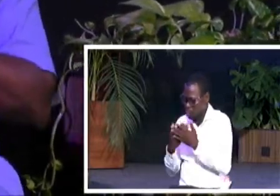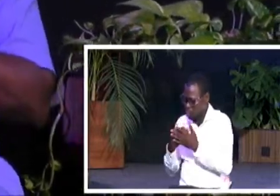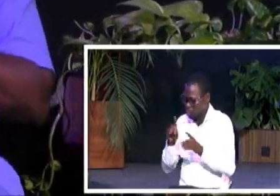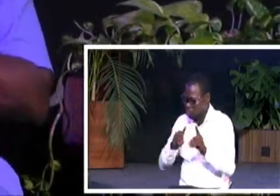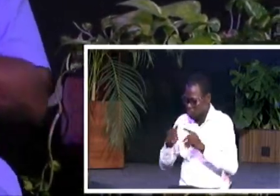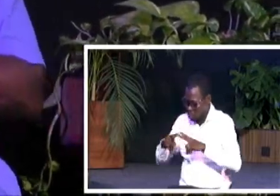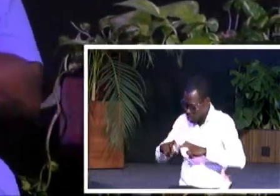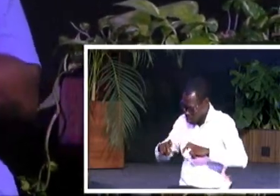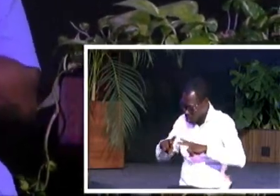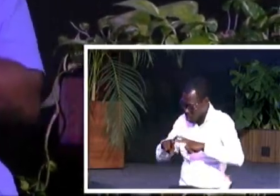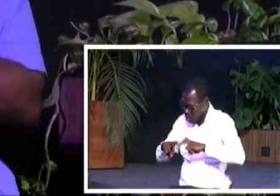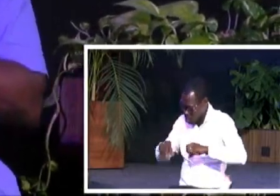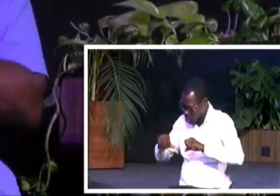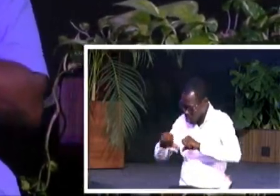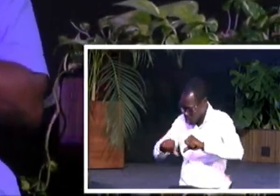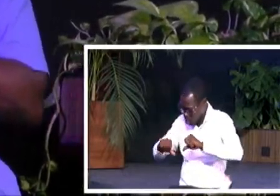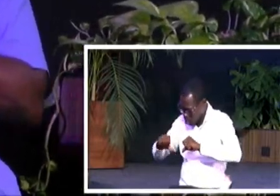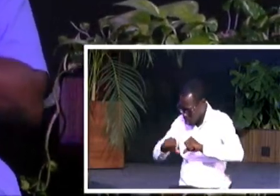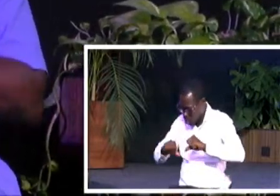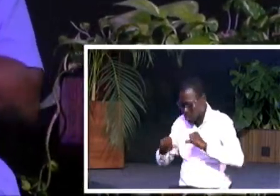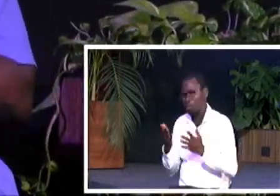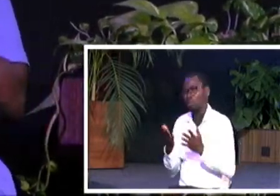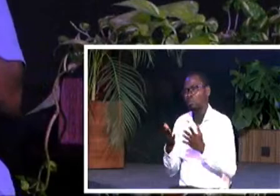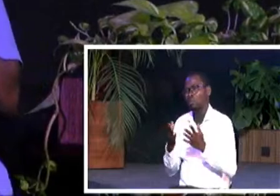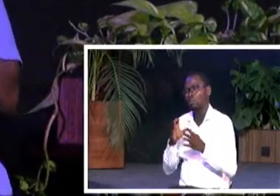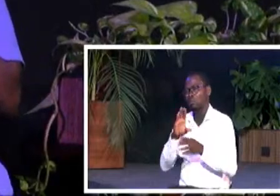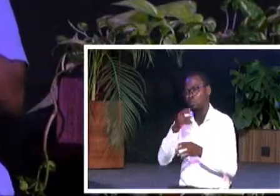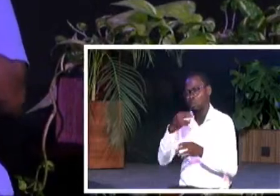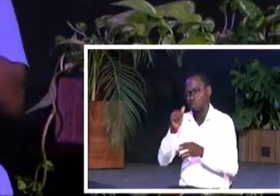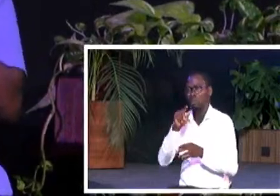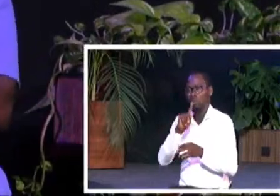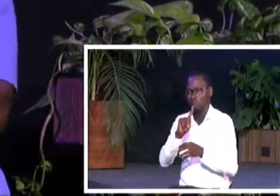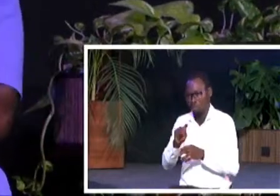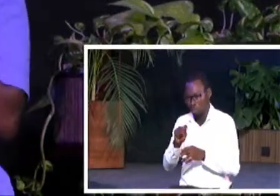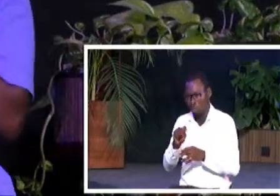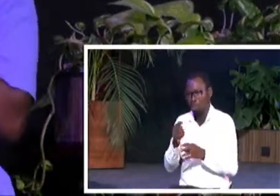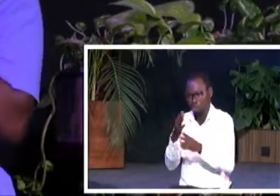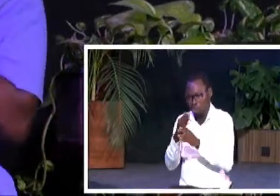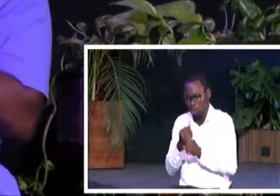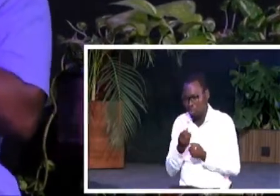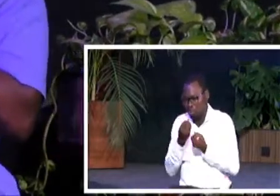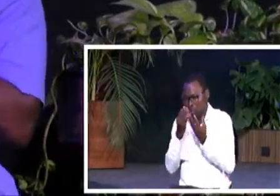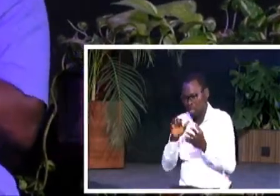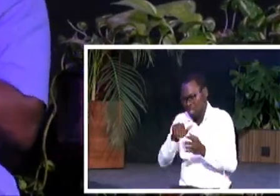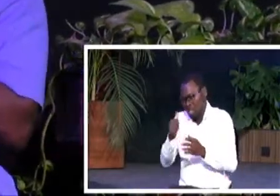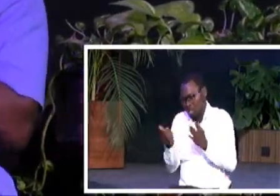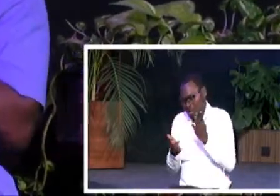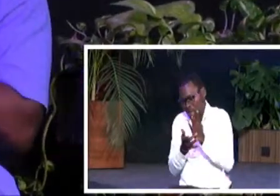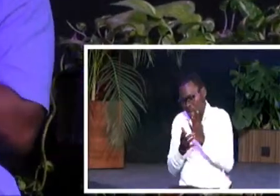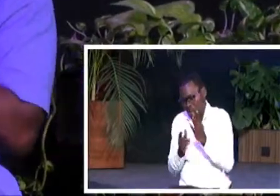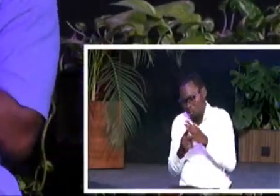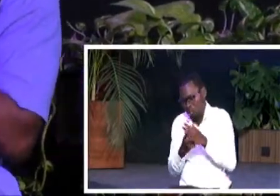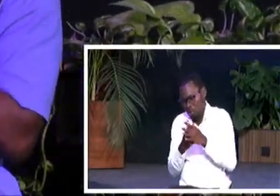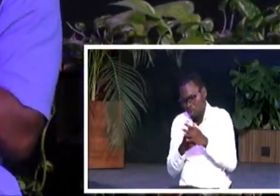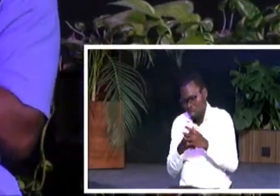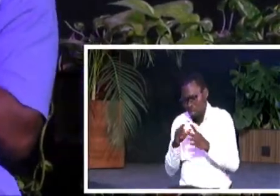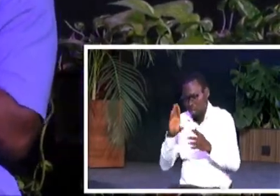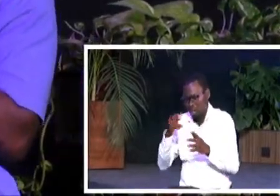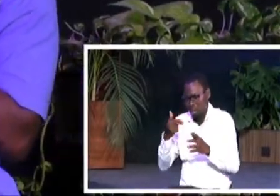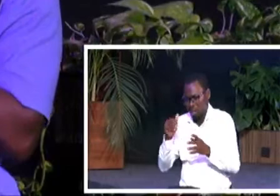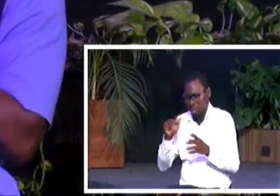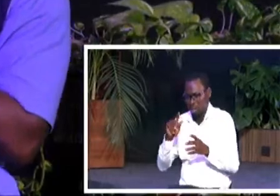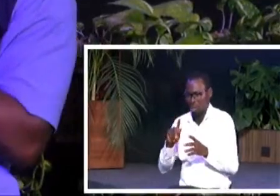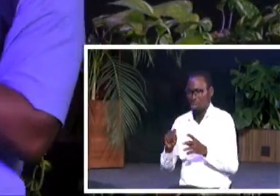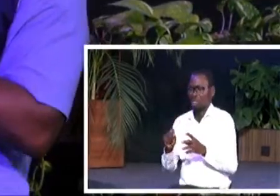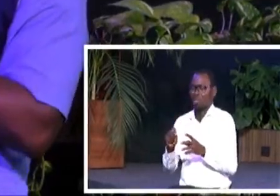rest, ChatGPT will come for your job too as well. And another technology will come and then ChatGPT will be like